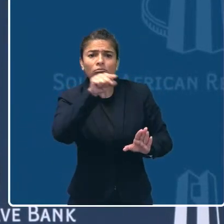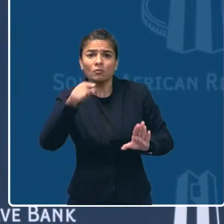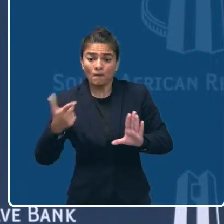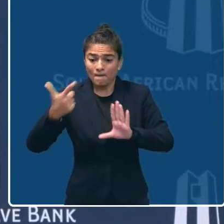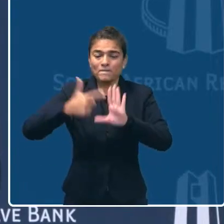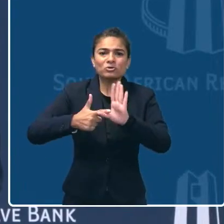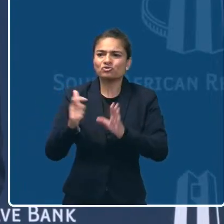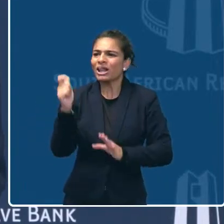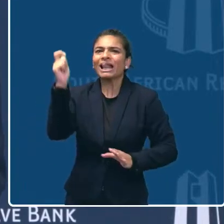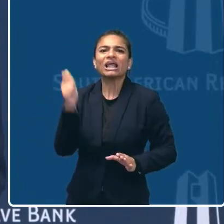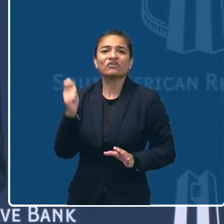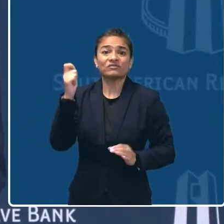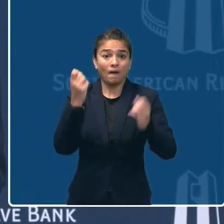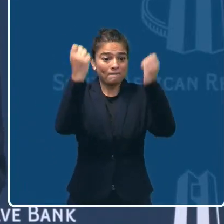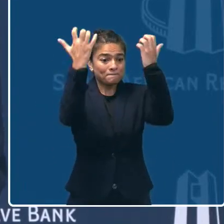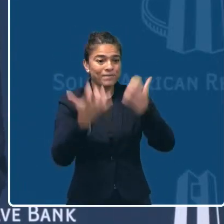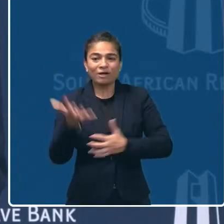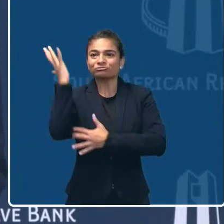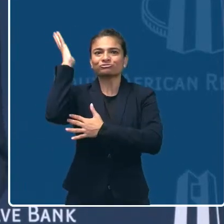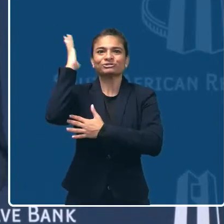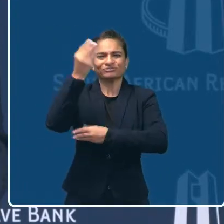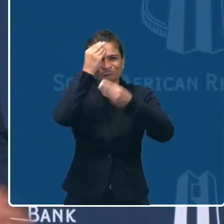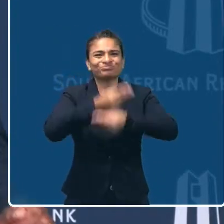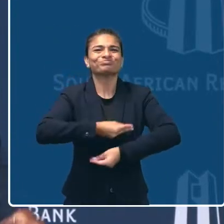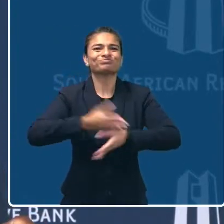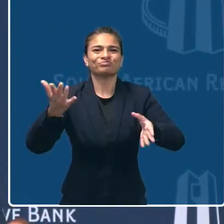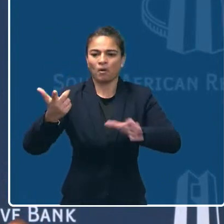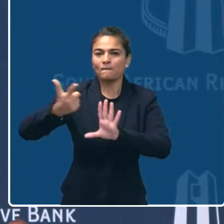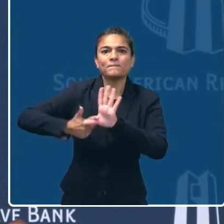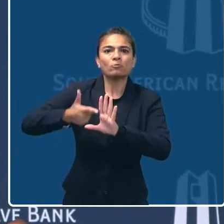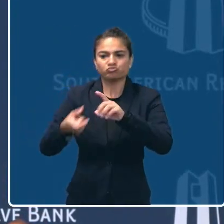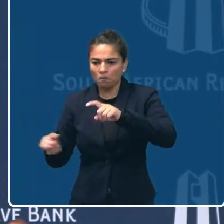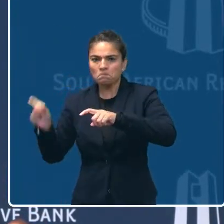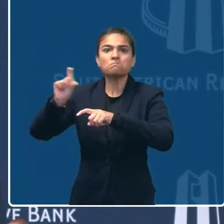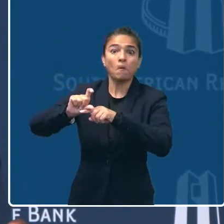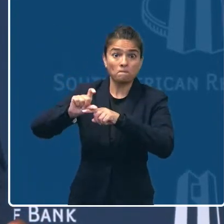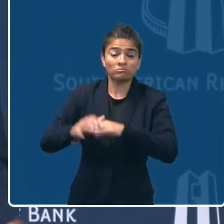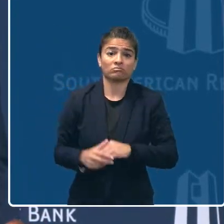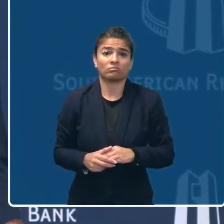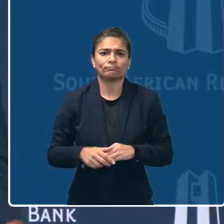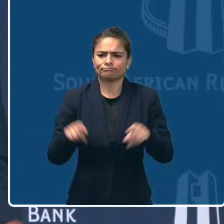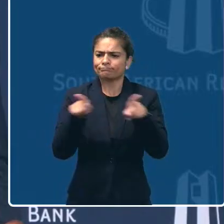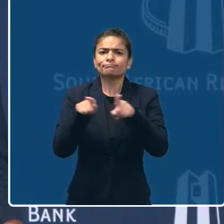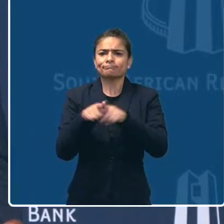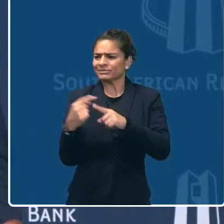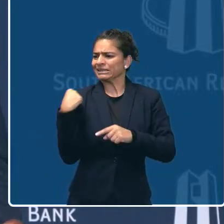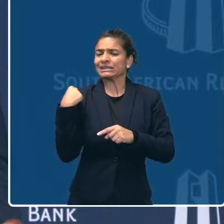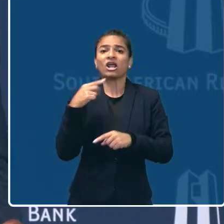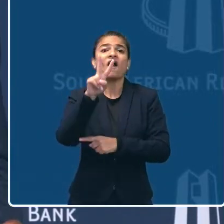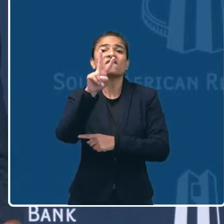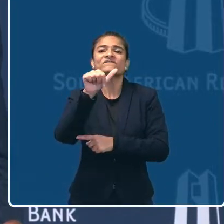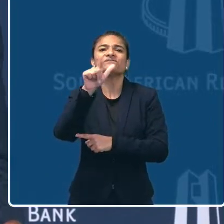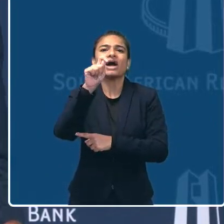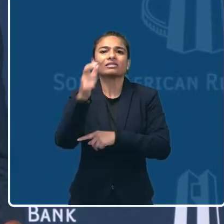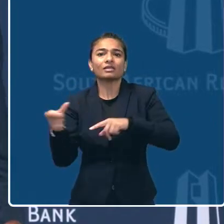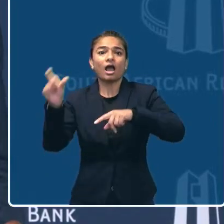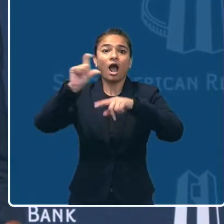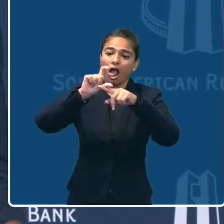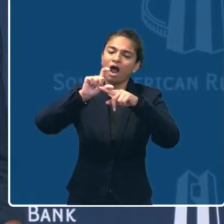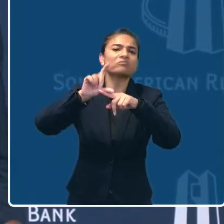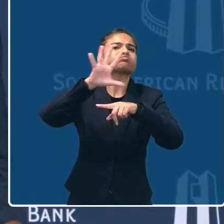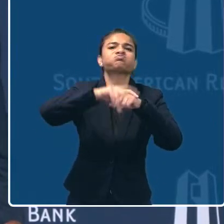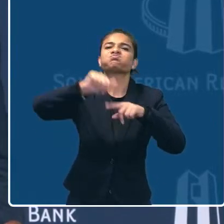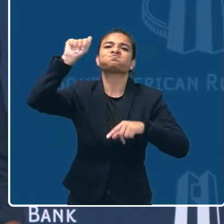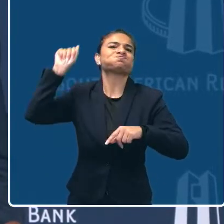levy announced in the budget. In addition, our previous forecast included VAT increases, which have